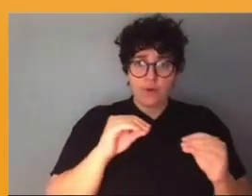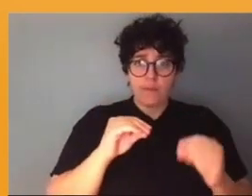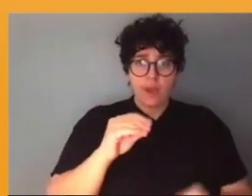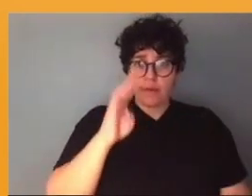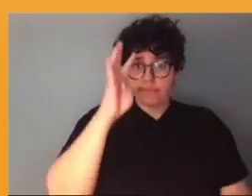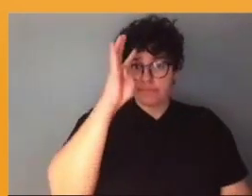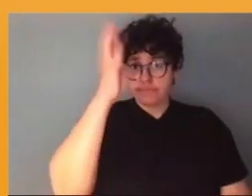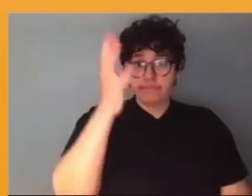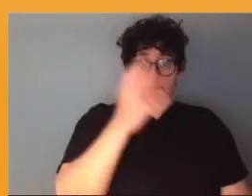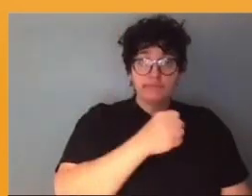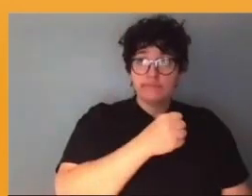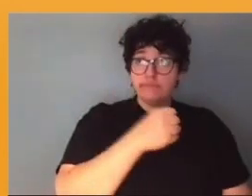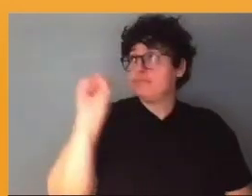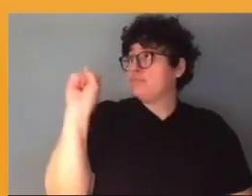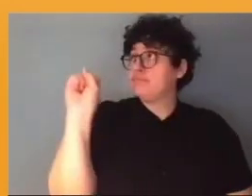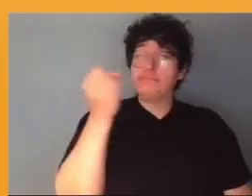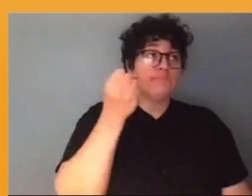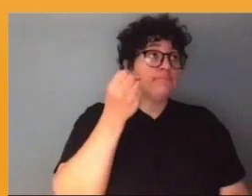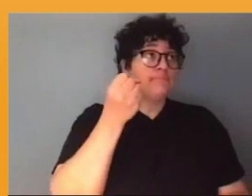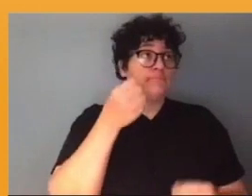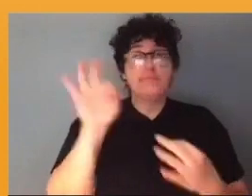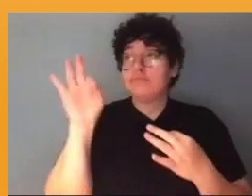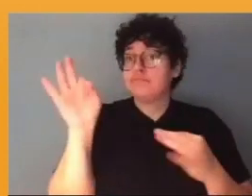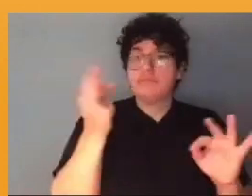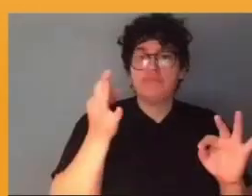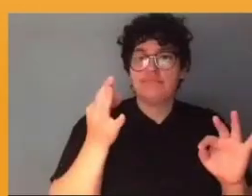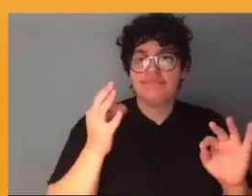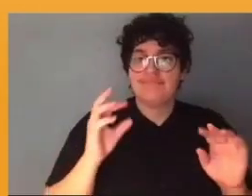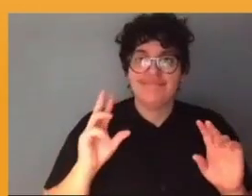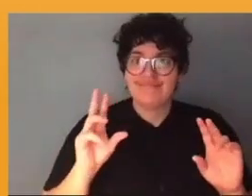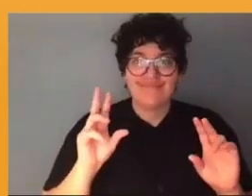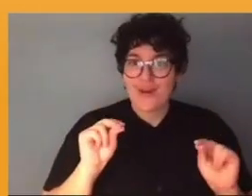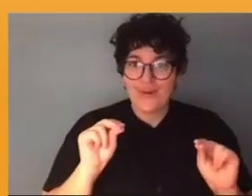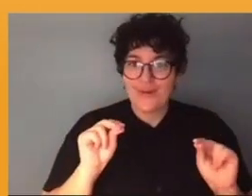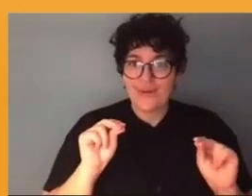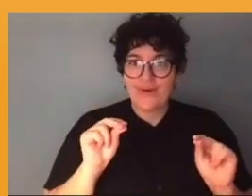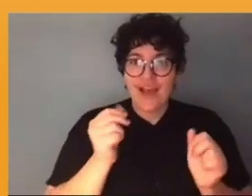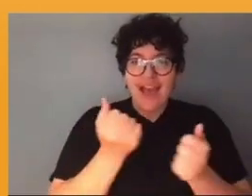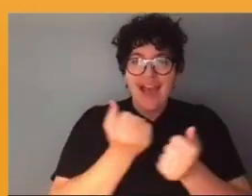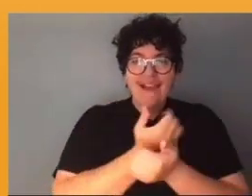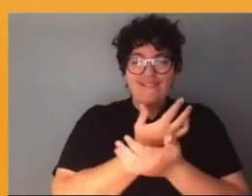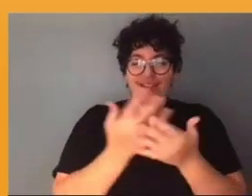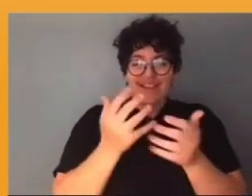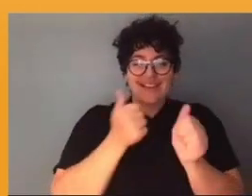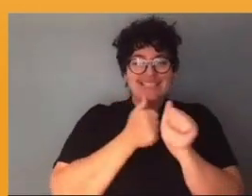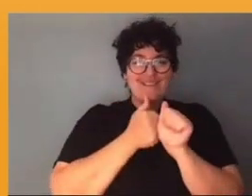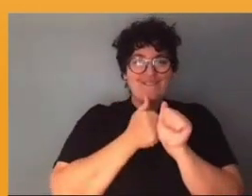straight out pointing. Everything follows a